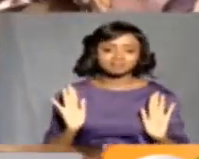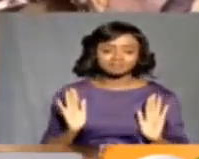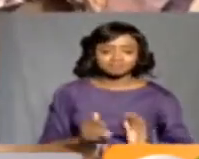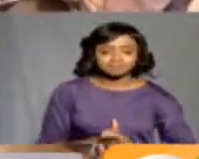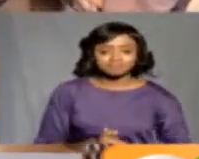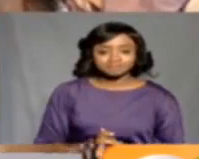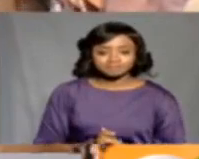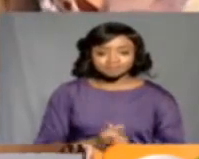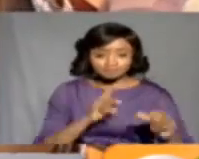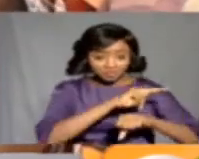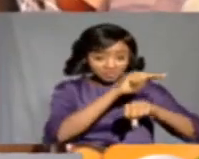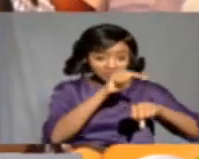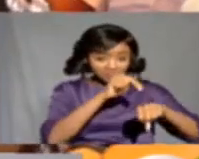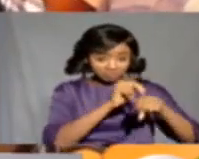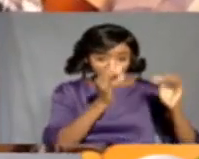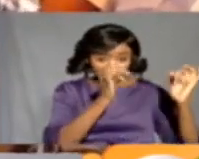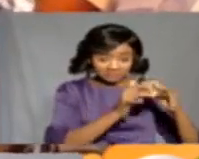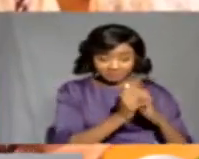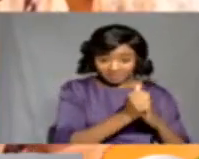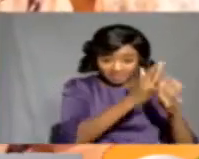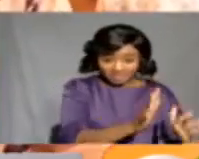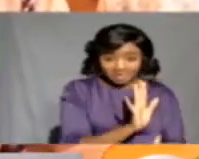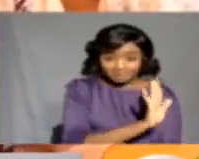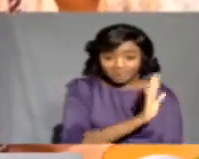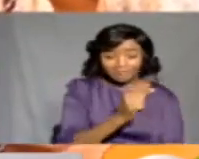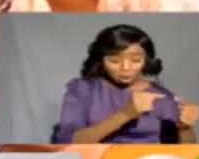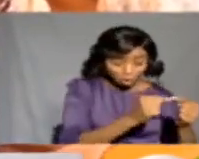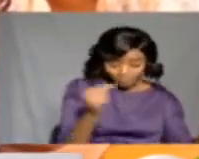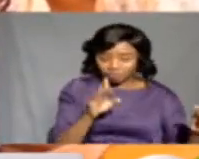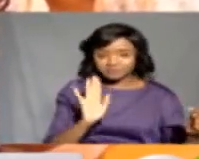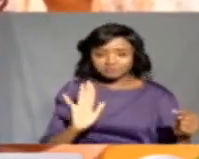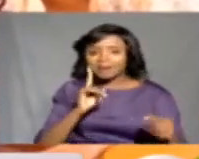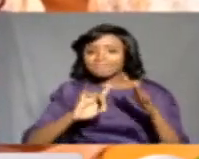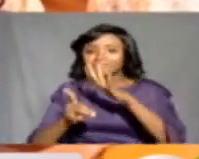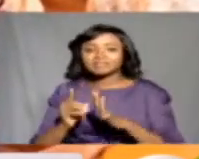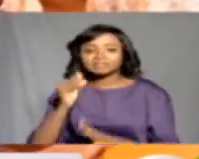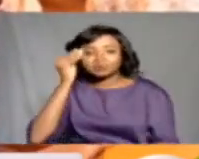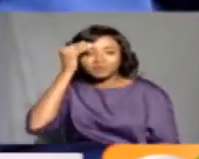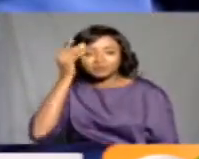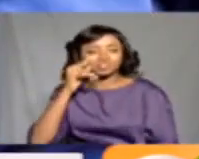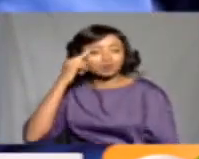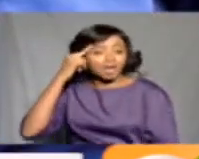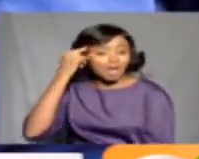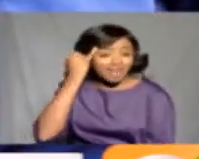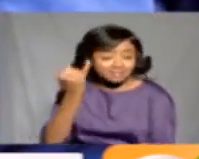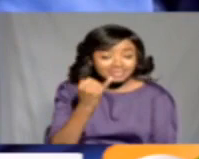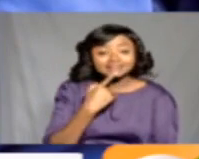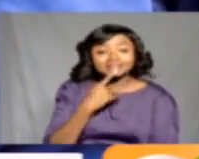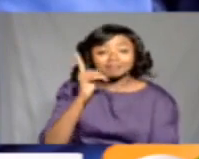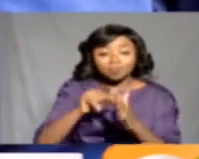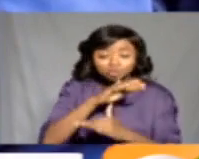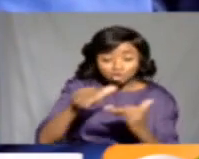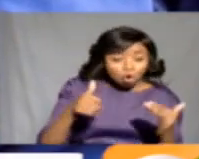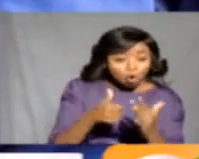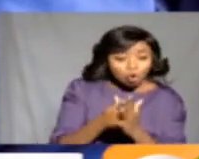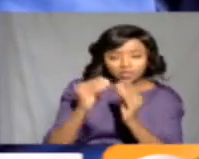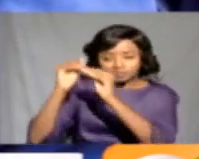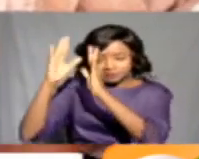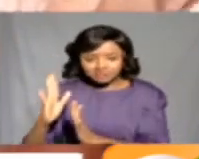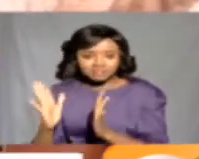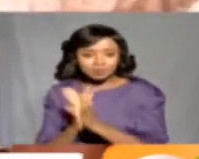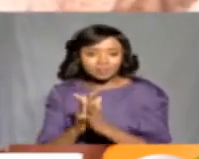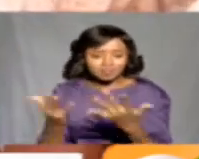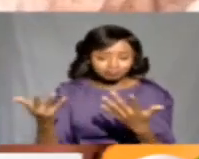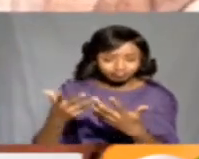National Assembly Majority Leader Aden Duale, who is opposed to the Ministry of Education's directive, promised trainee teachers to engage the ministry and petition